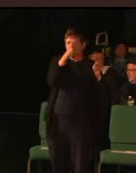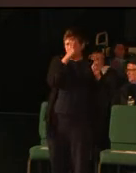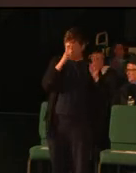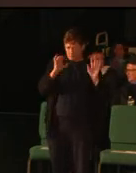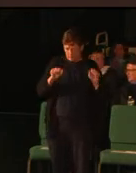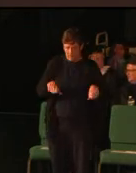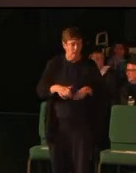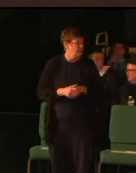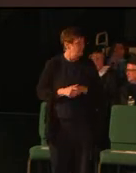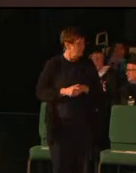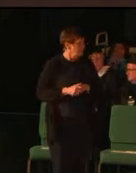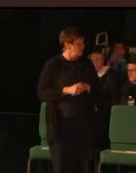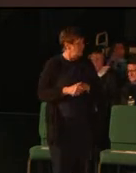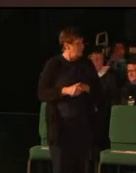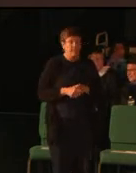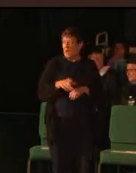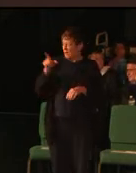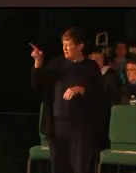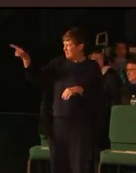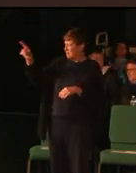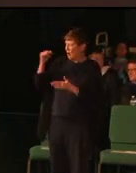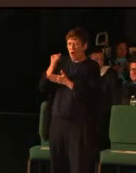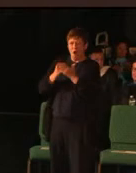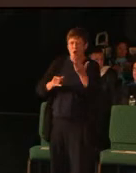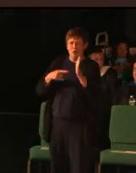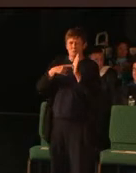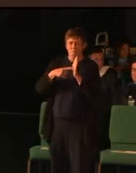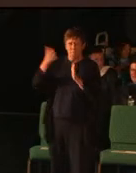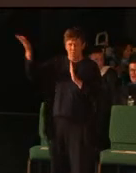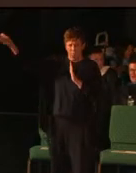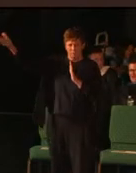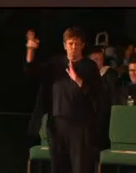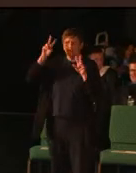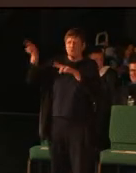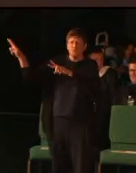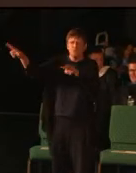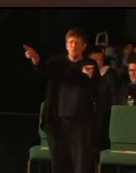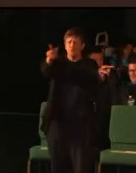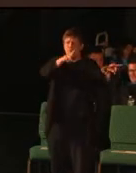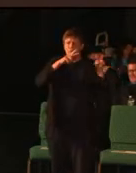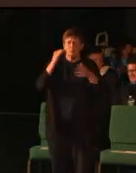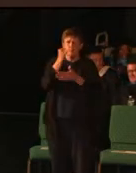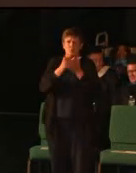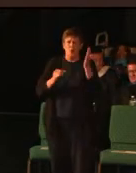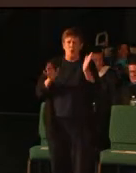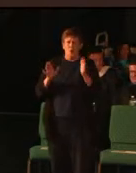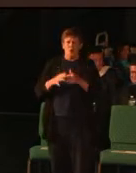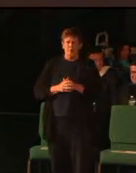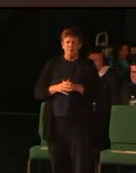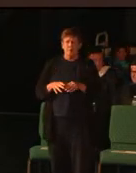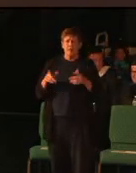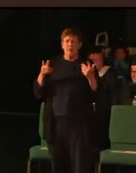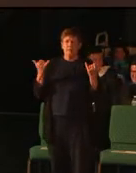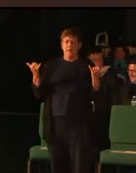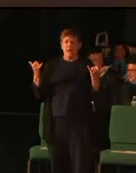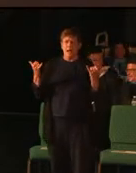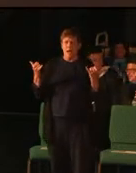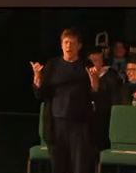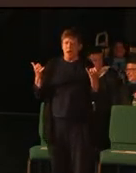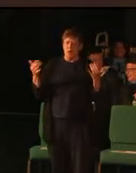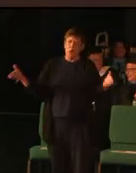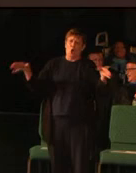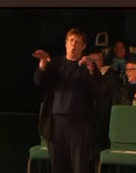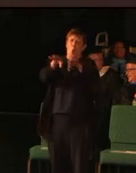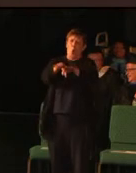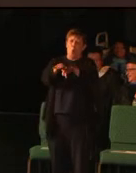and outstanding exhibit. I now declare a close to these proceedings of the 56th